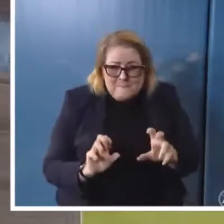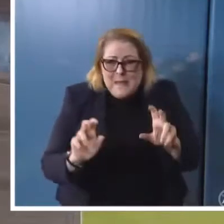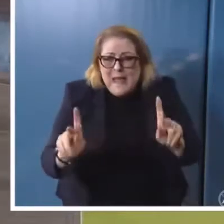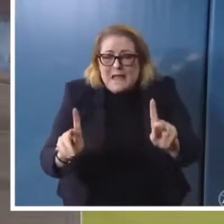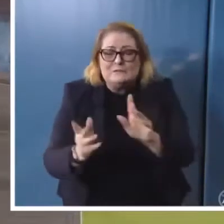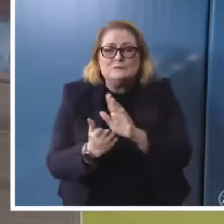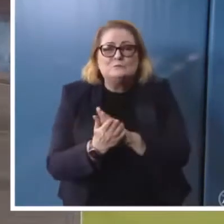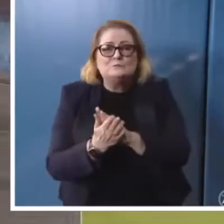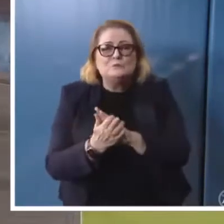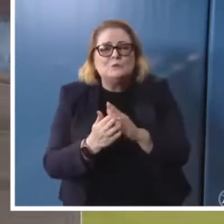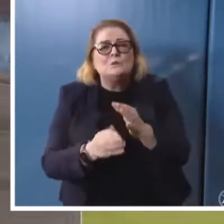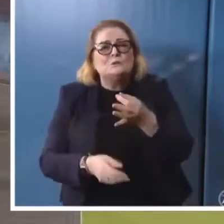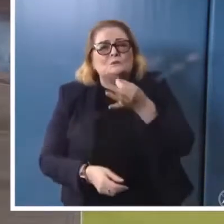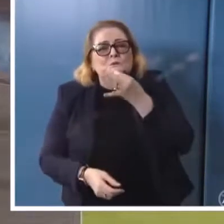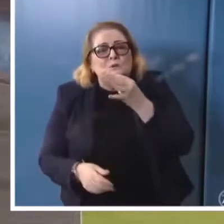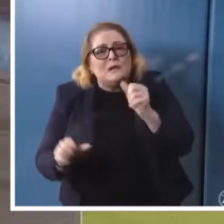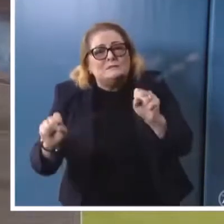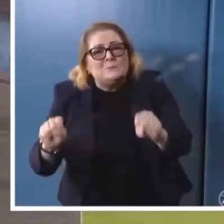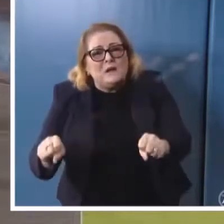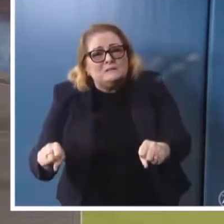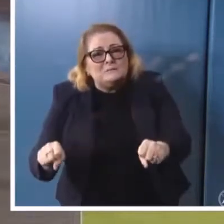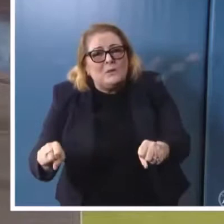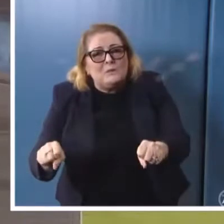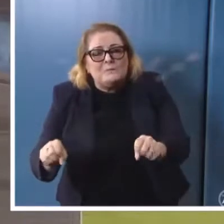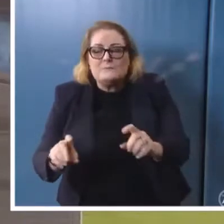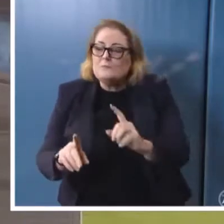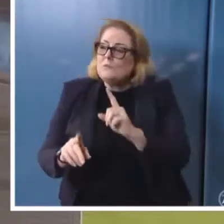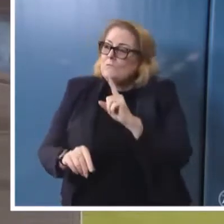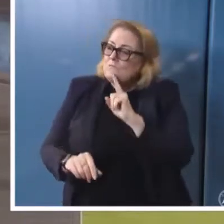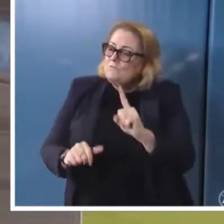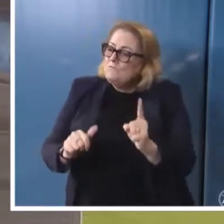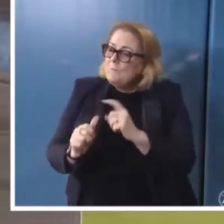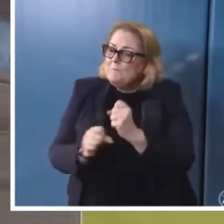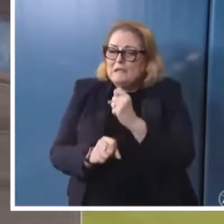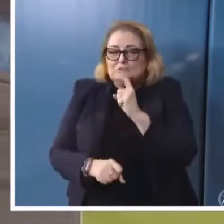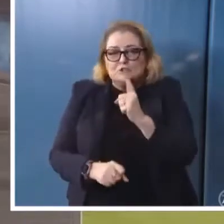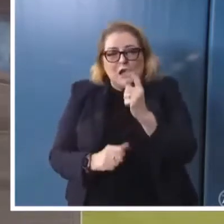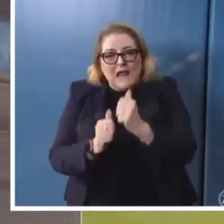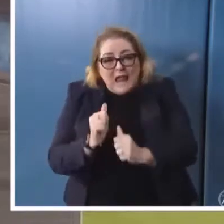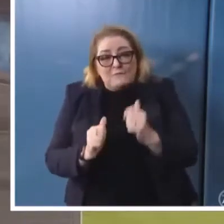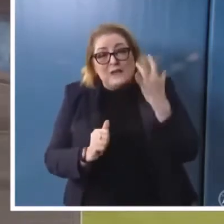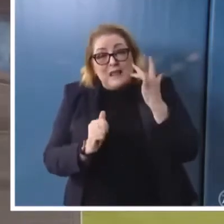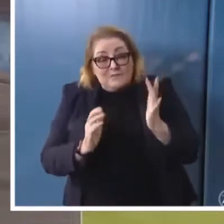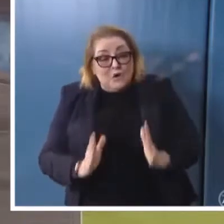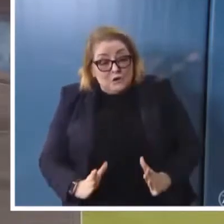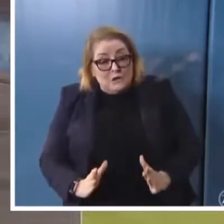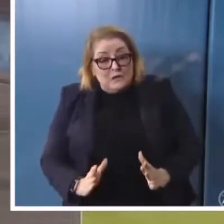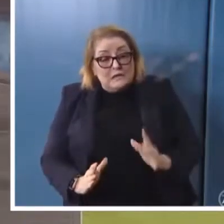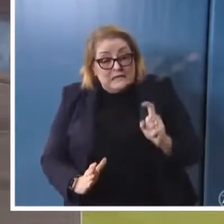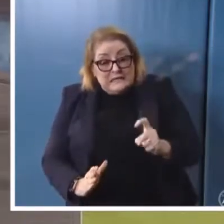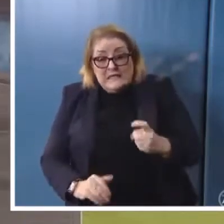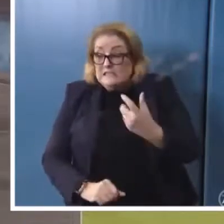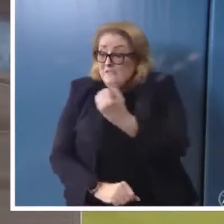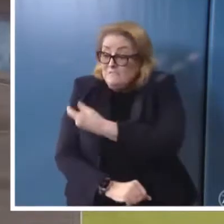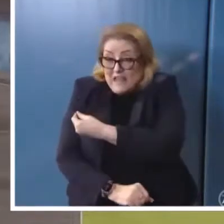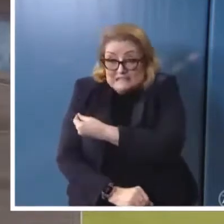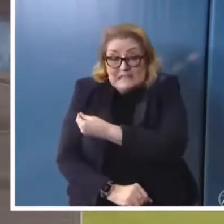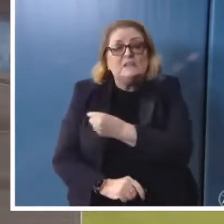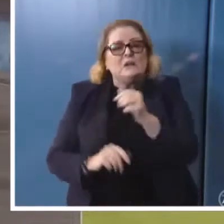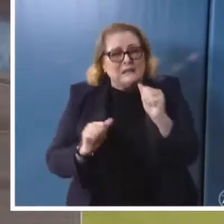soon as possible. First, we're going to make sure that every Californian that needs a vaccine can get one. In our